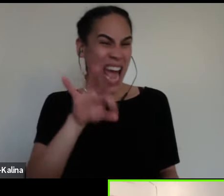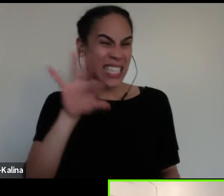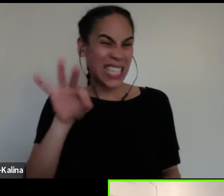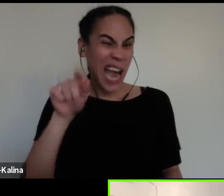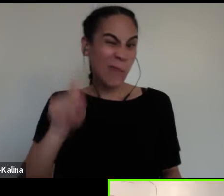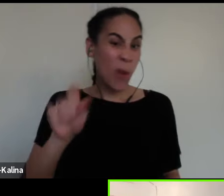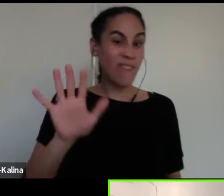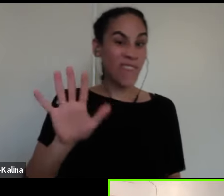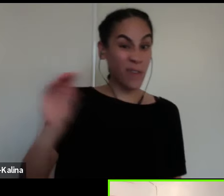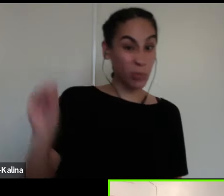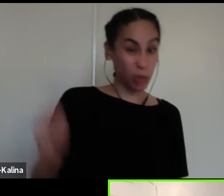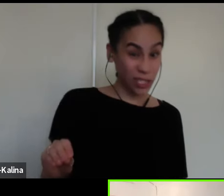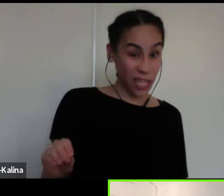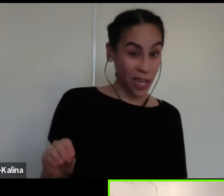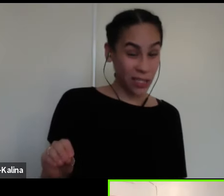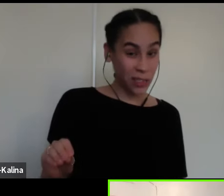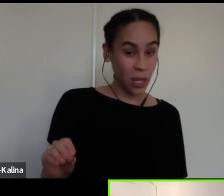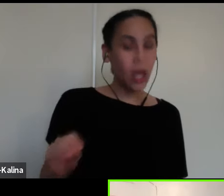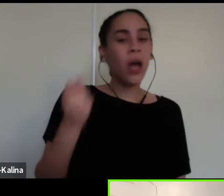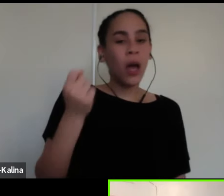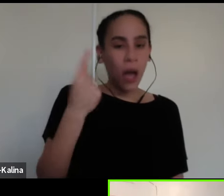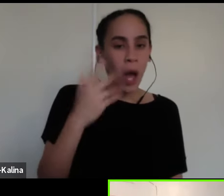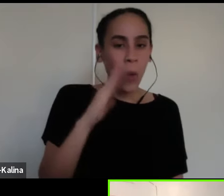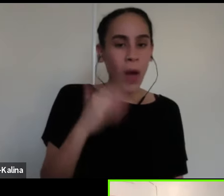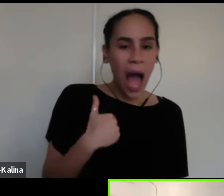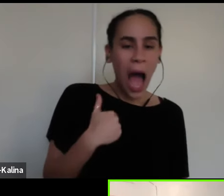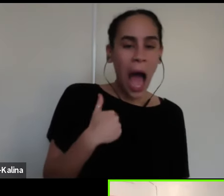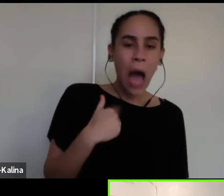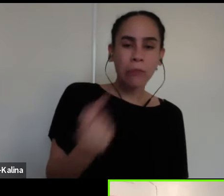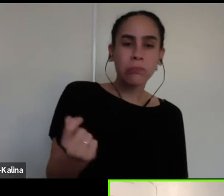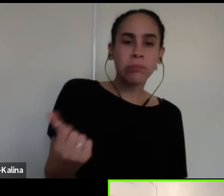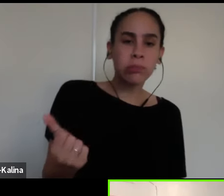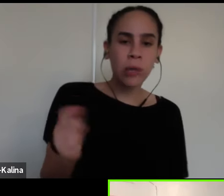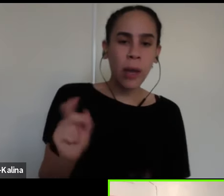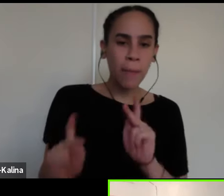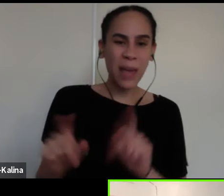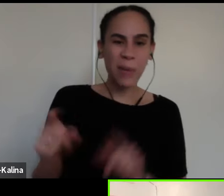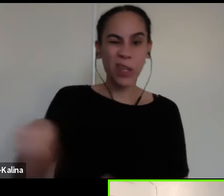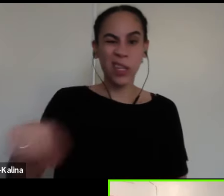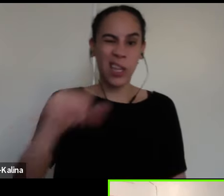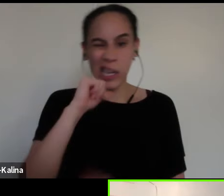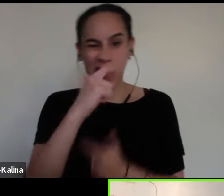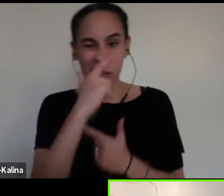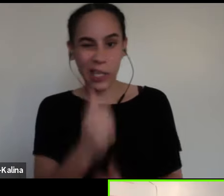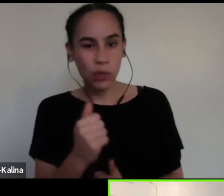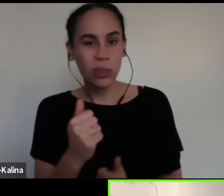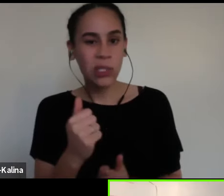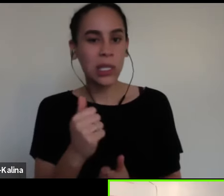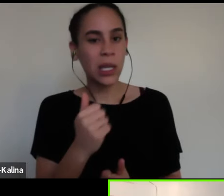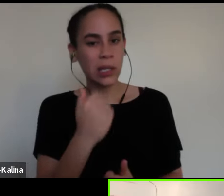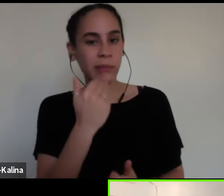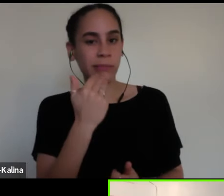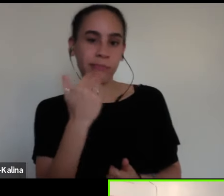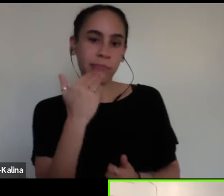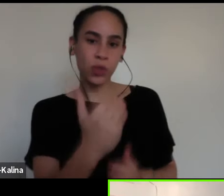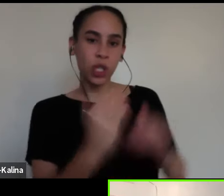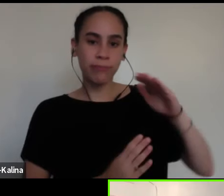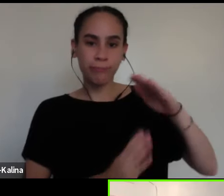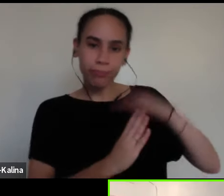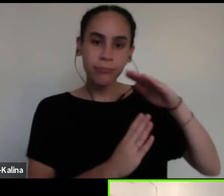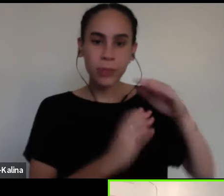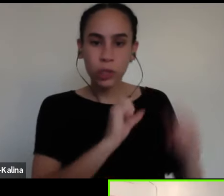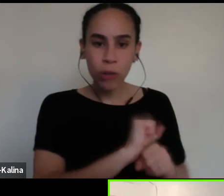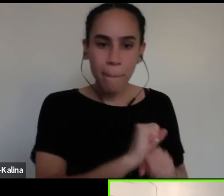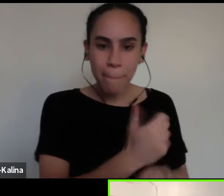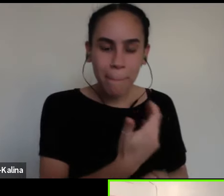99.5% of the time, but there's going to be that little bit out there who, like, they're not interested in actually being good at this for you, and they're here